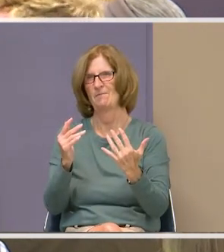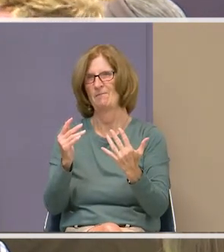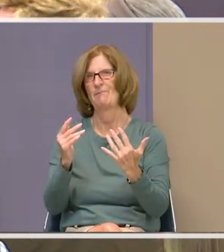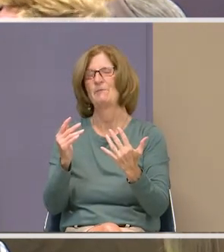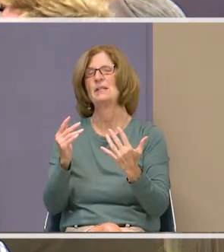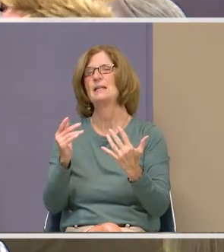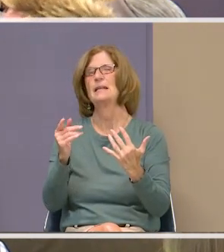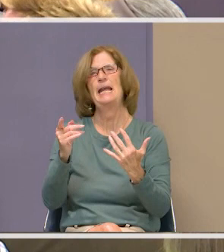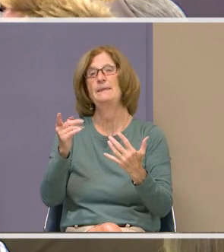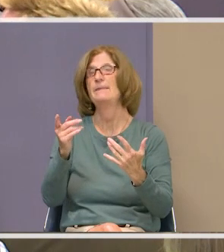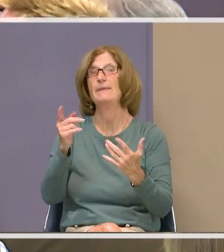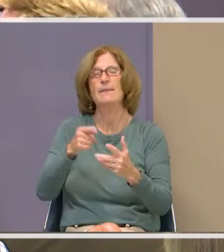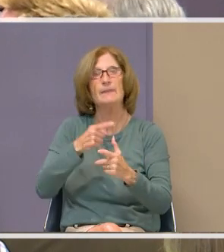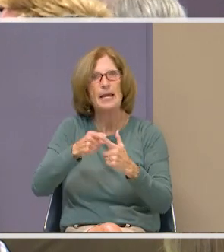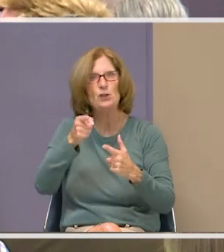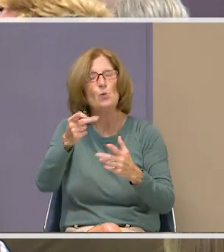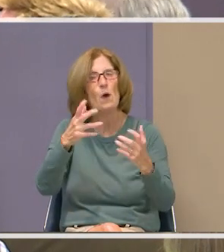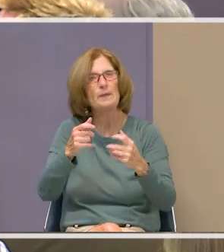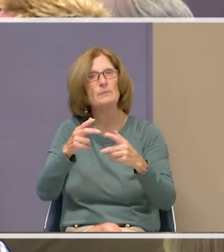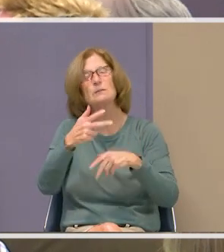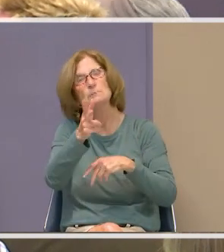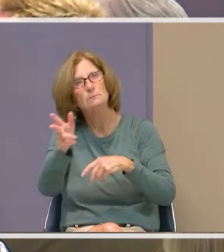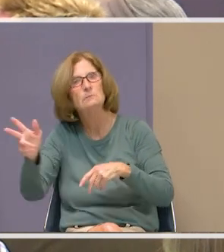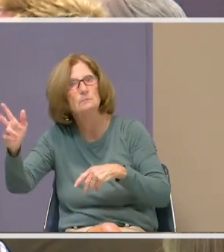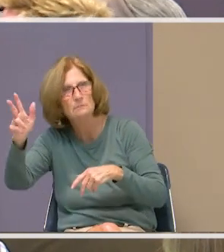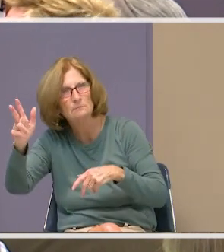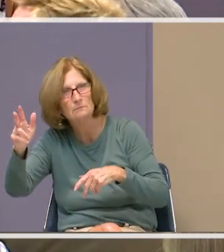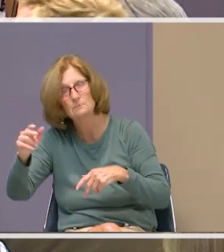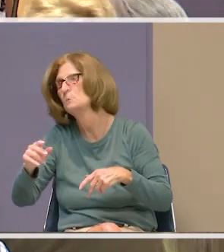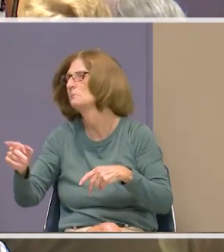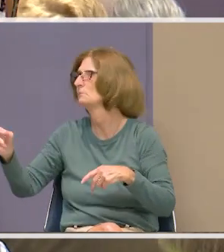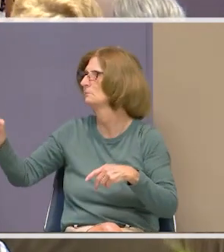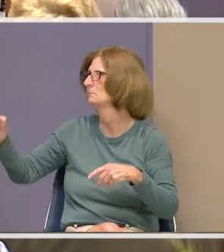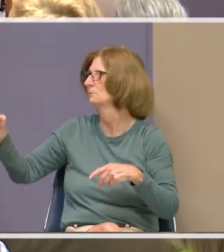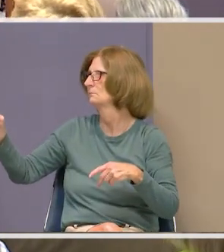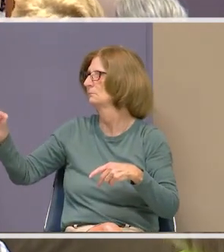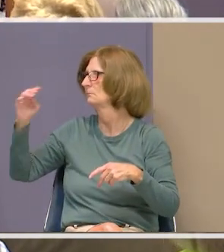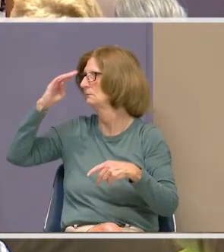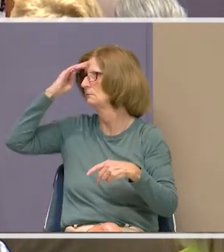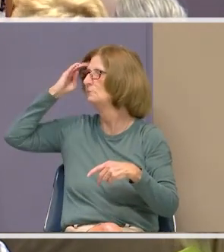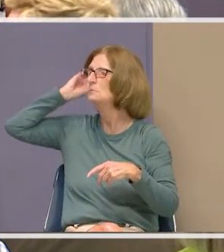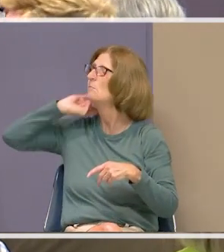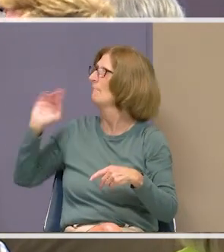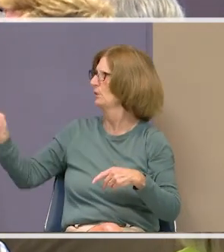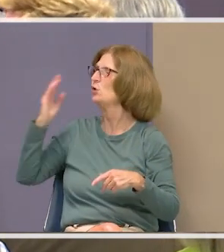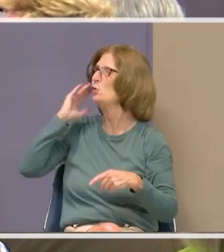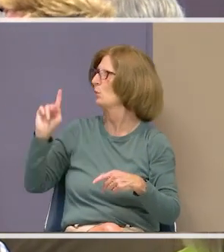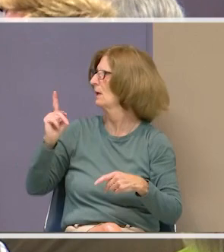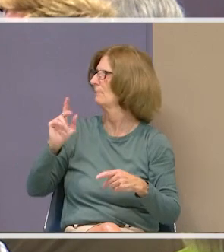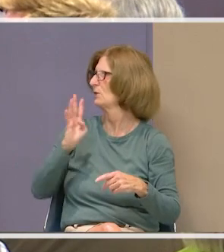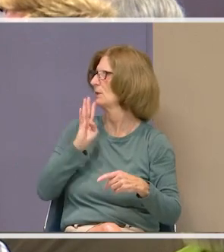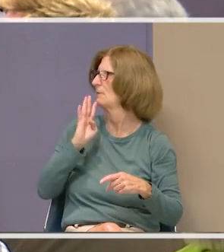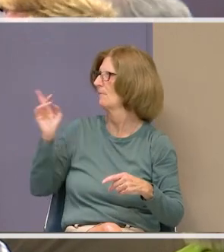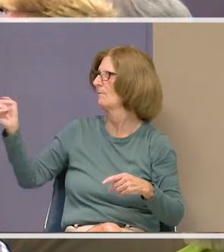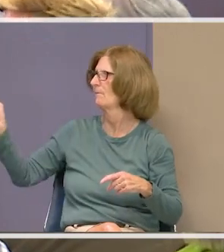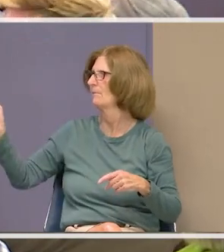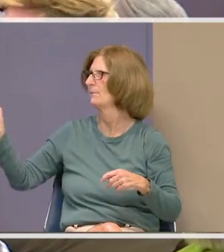the neighborhood. So if you and I are at Penn and Braddock, I'm fine with that. you know where. What?